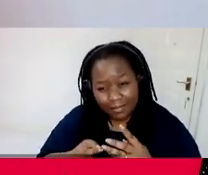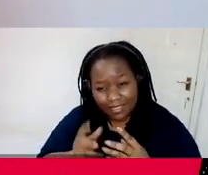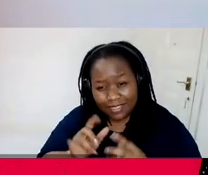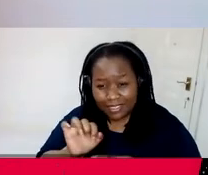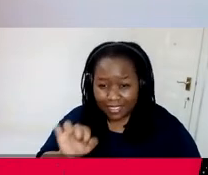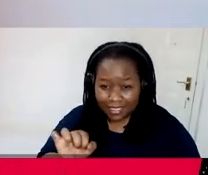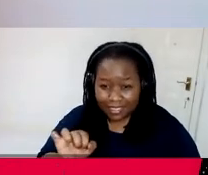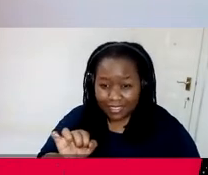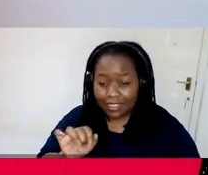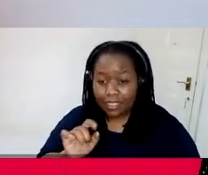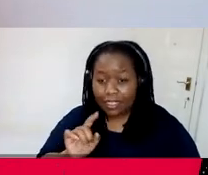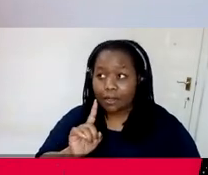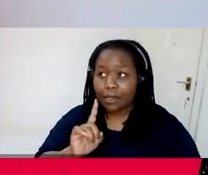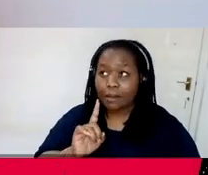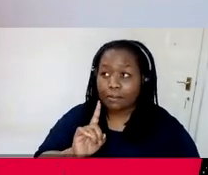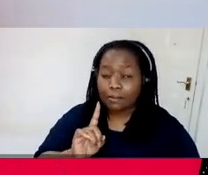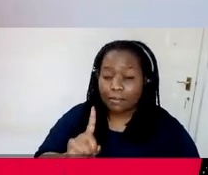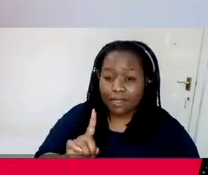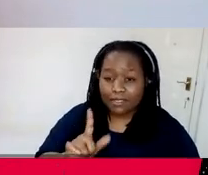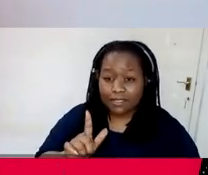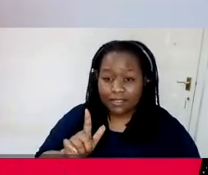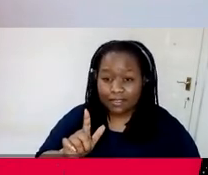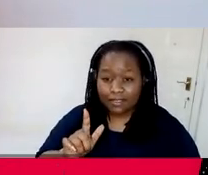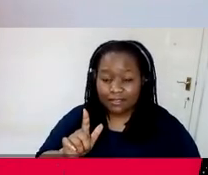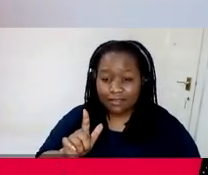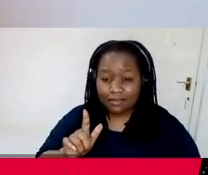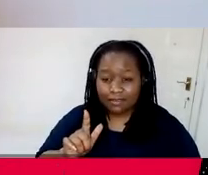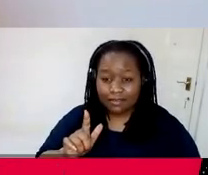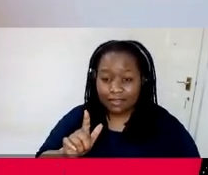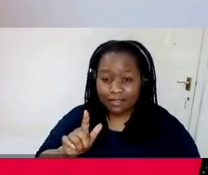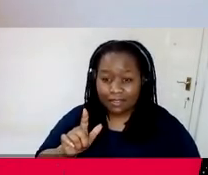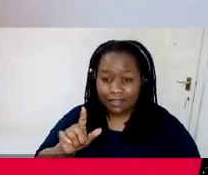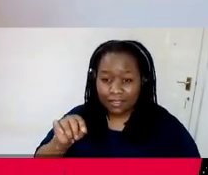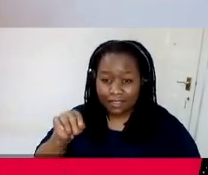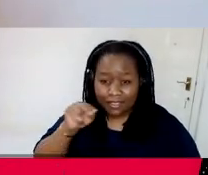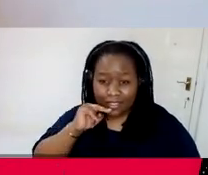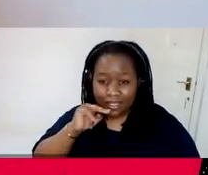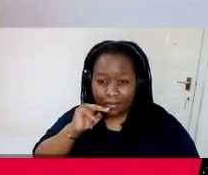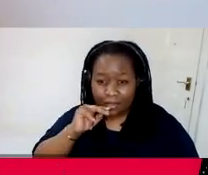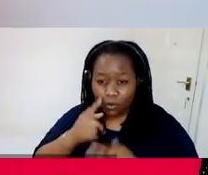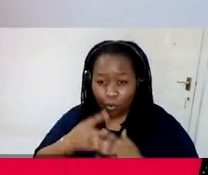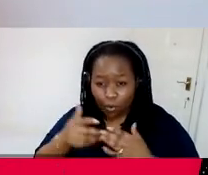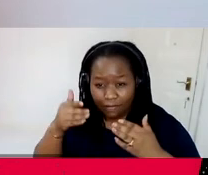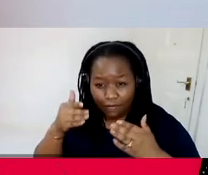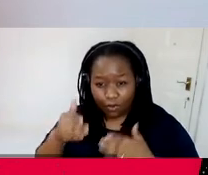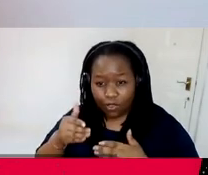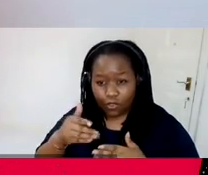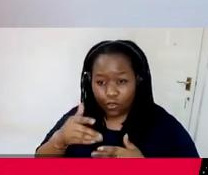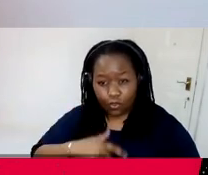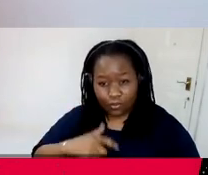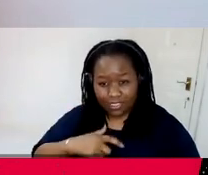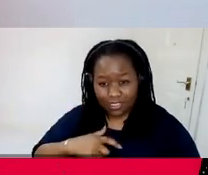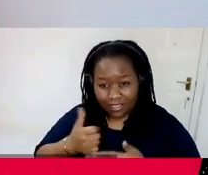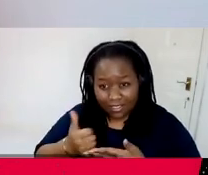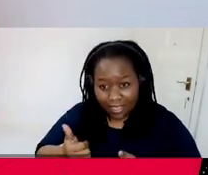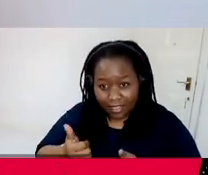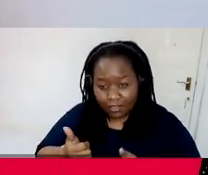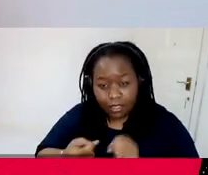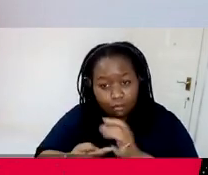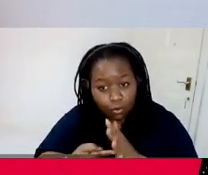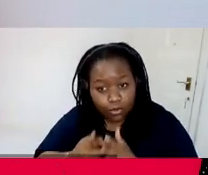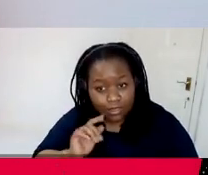but working on the long-term plans or strategies